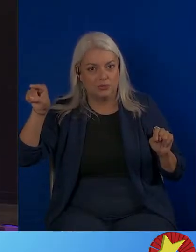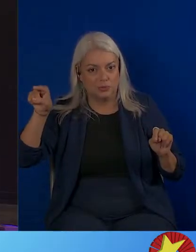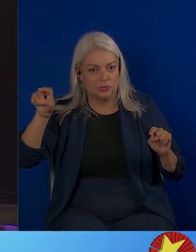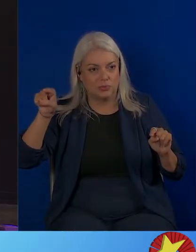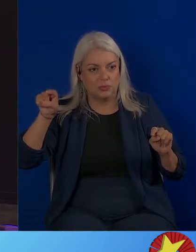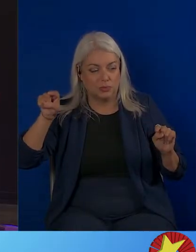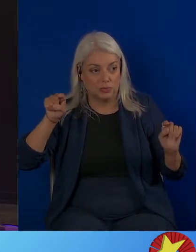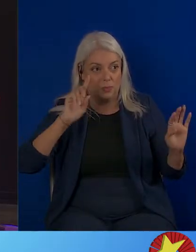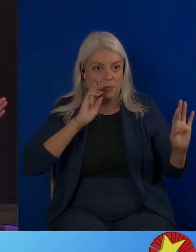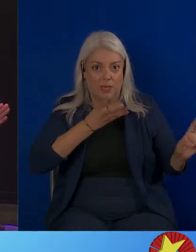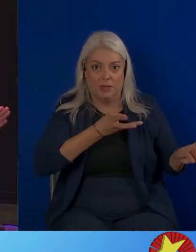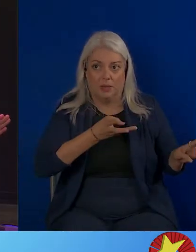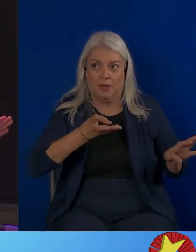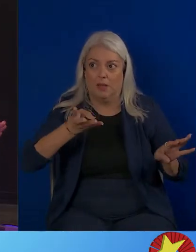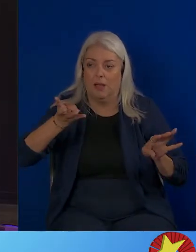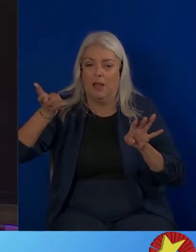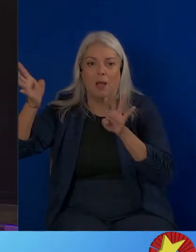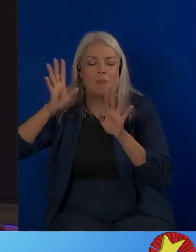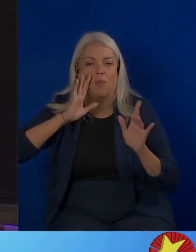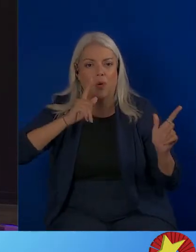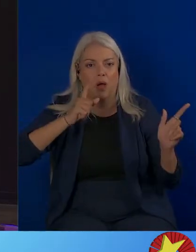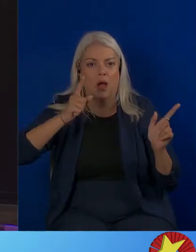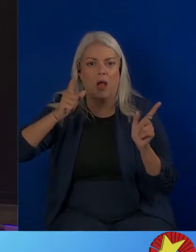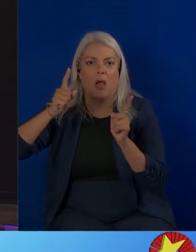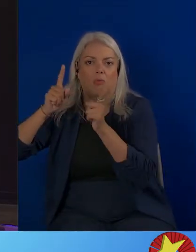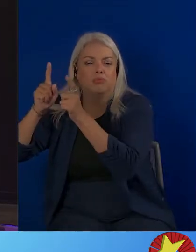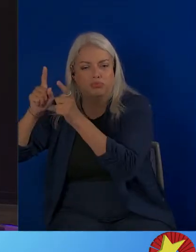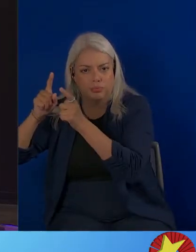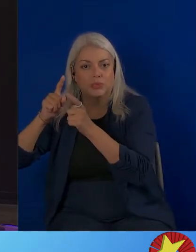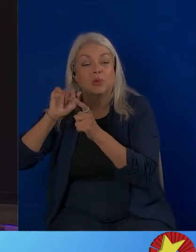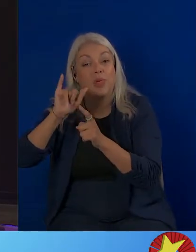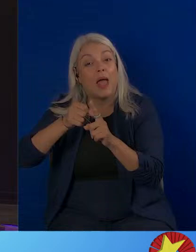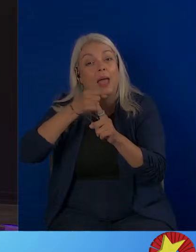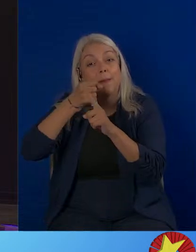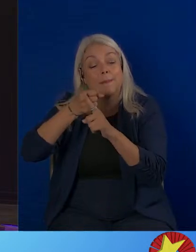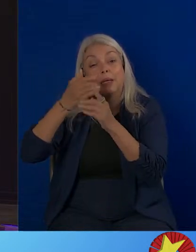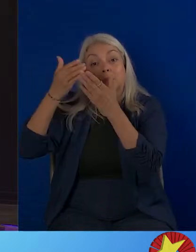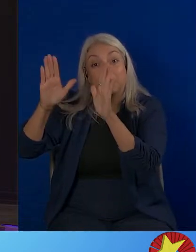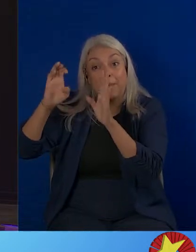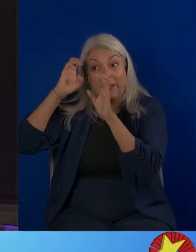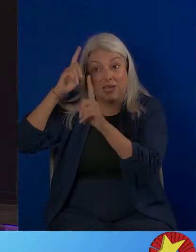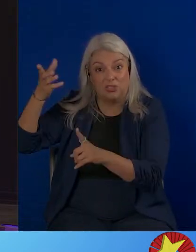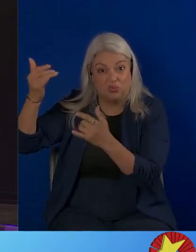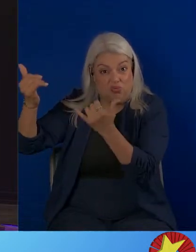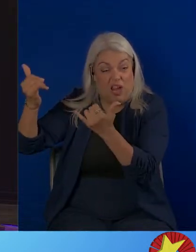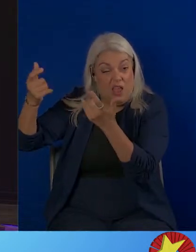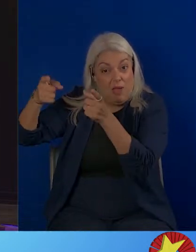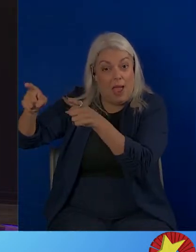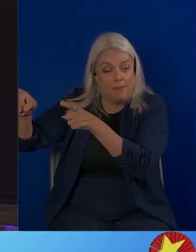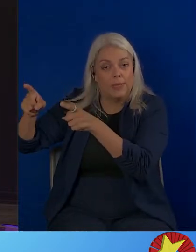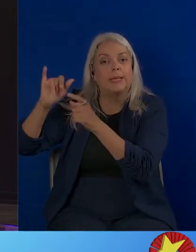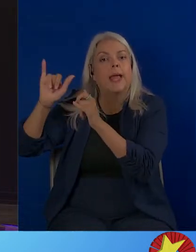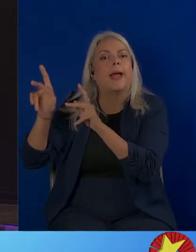that impact in public education is also having an impact on